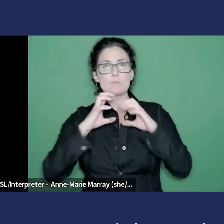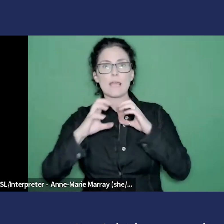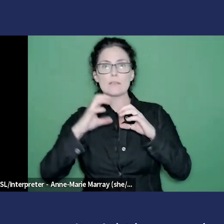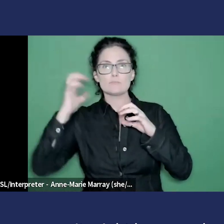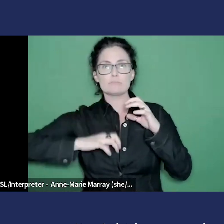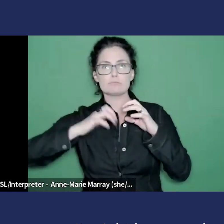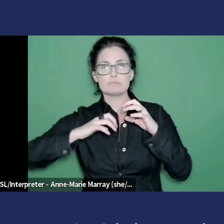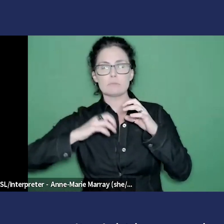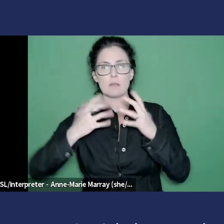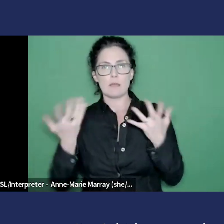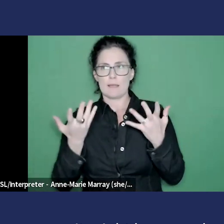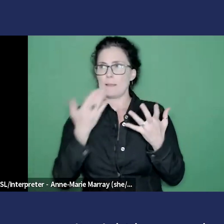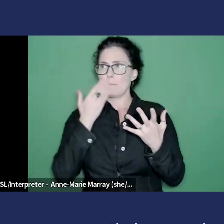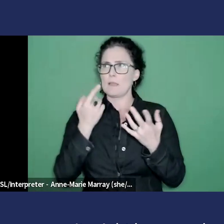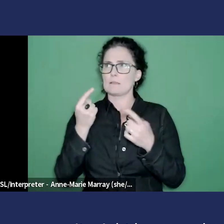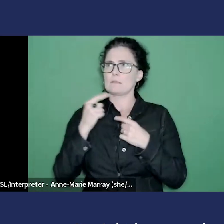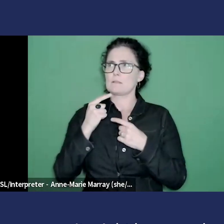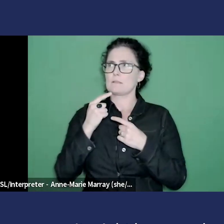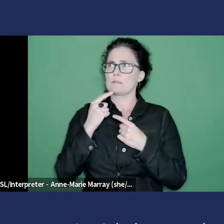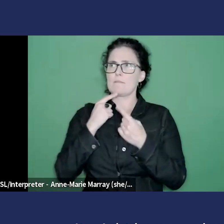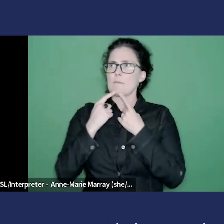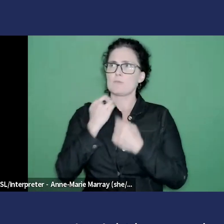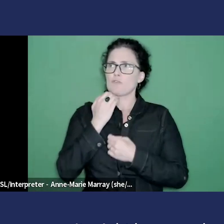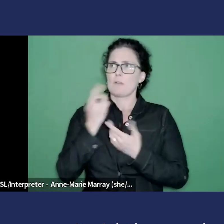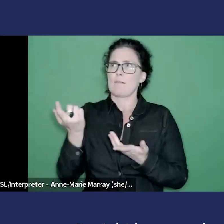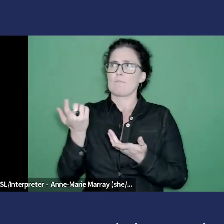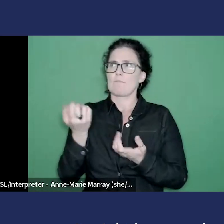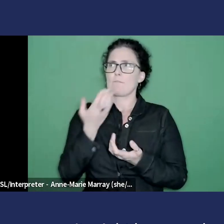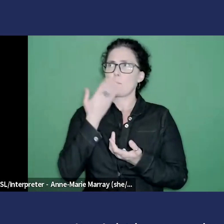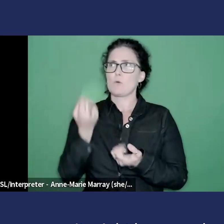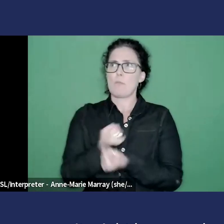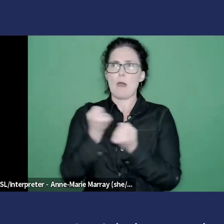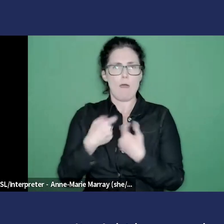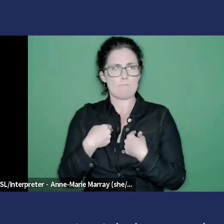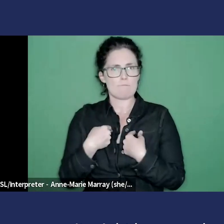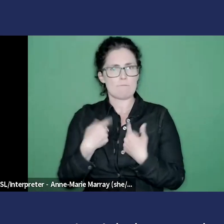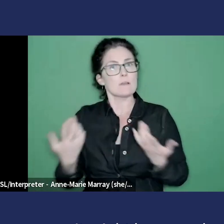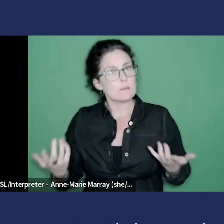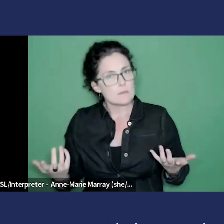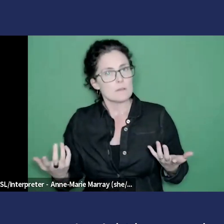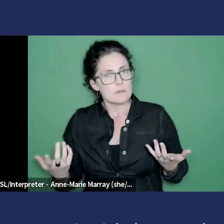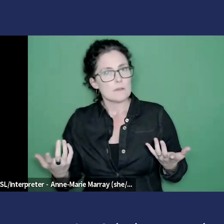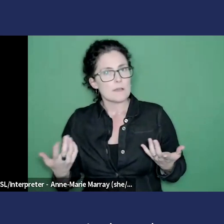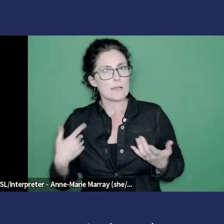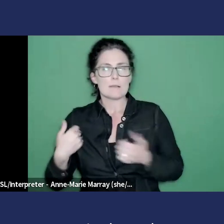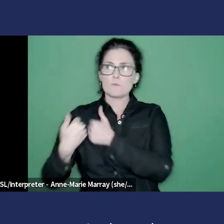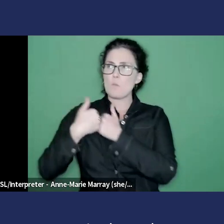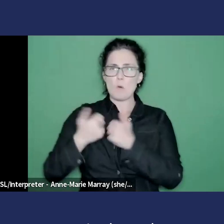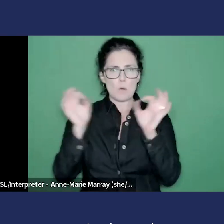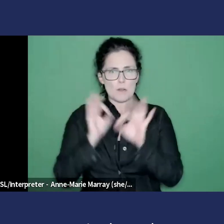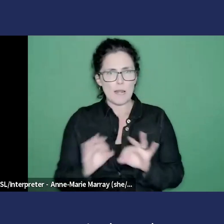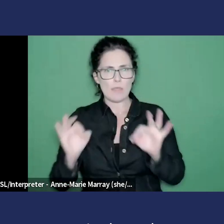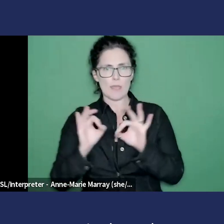be powerlessness, lack of control during birth, low levels of support.